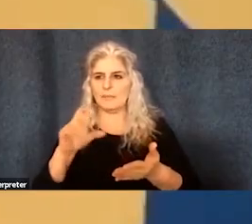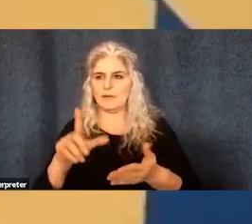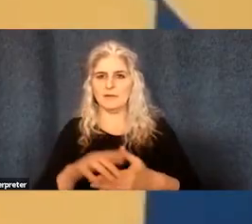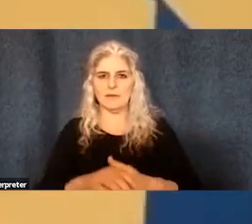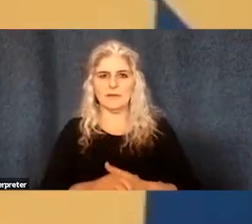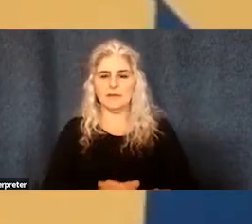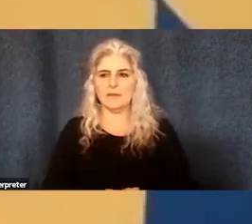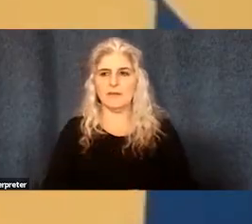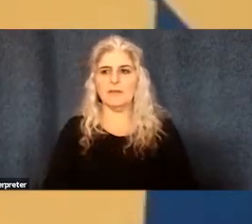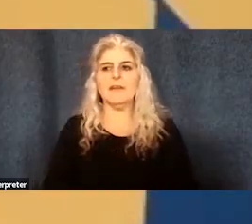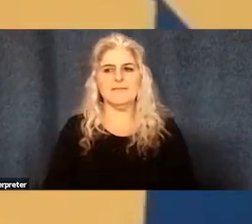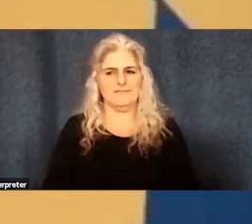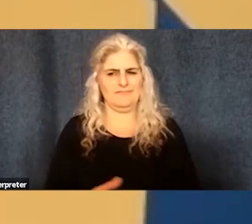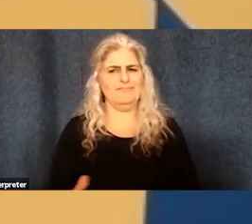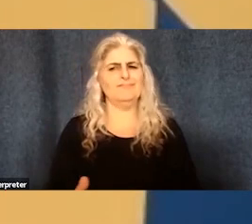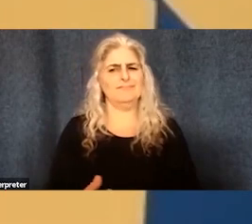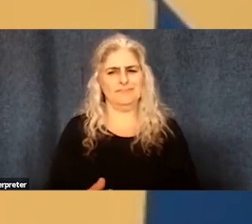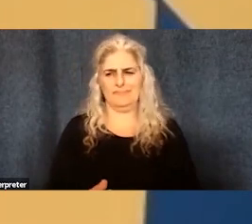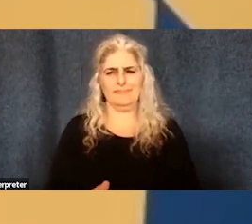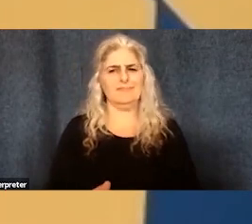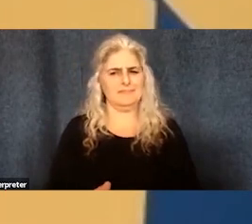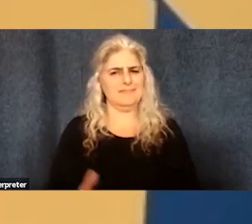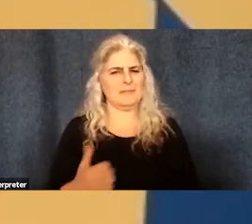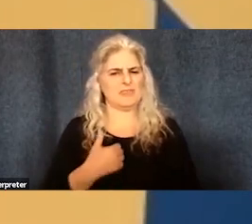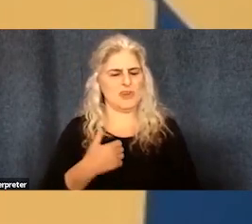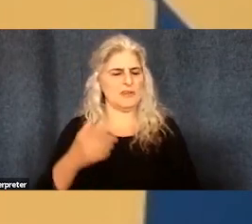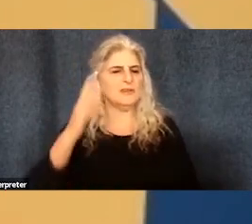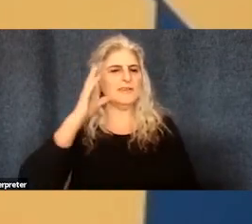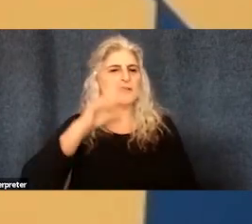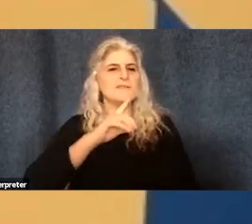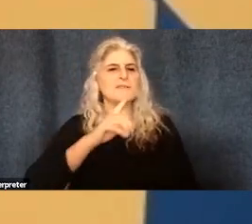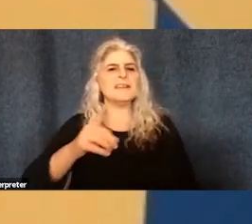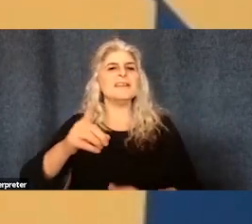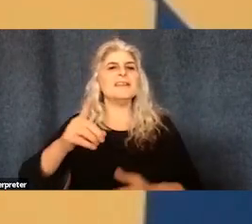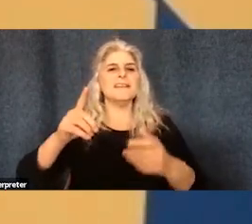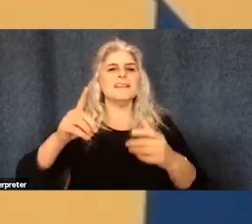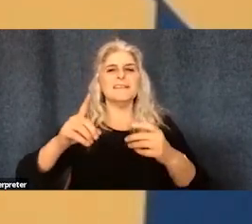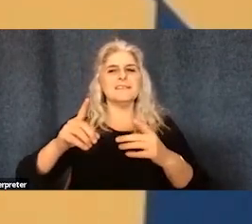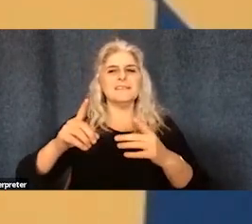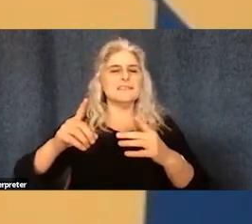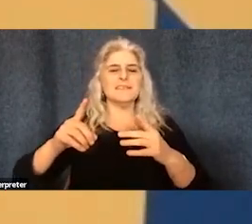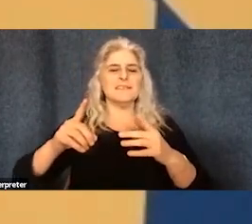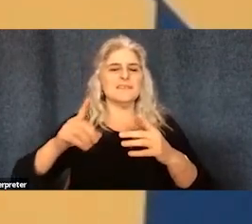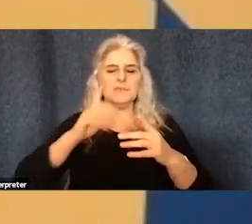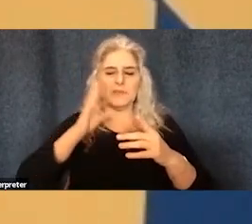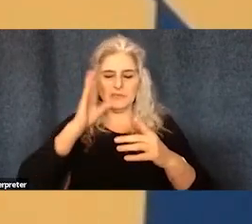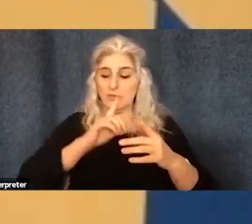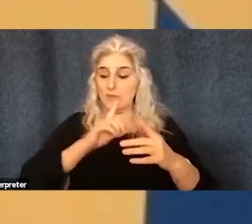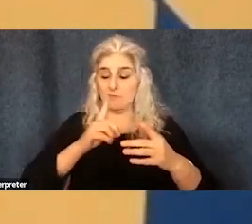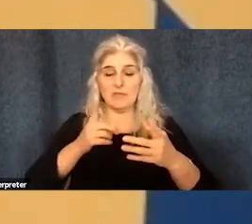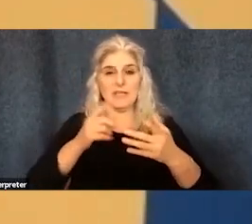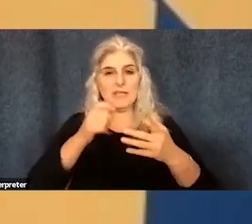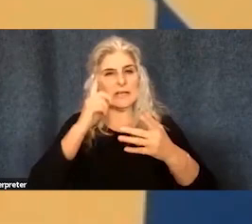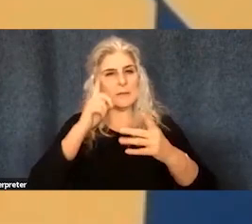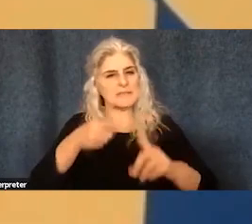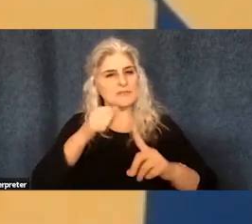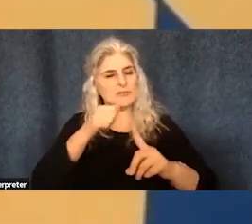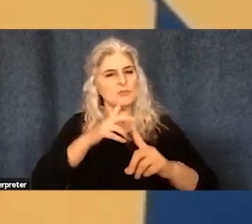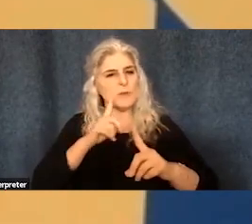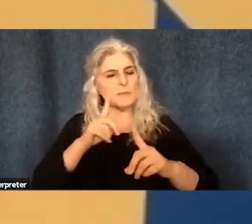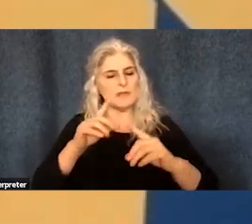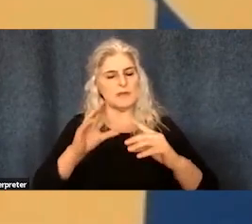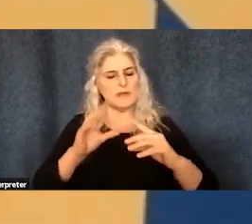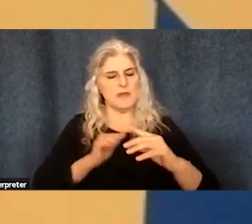Janice talked about it early on from a career perspective, but I think it also applies to women entrepreneurs, is having the right network, having the right